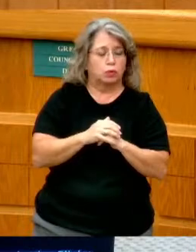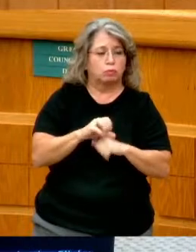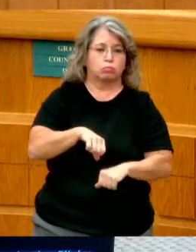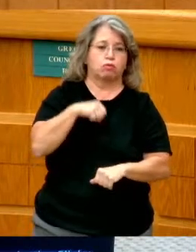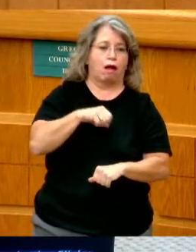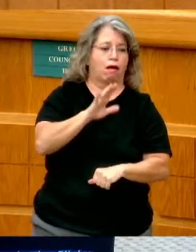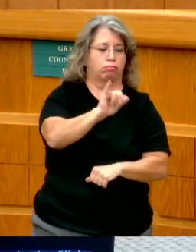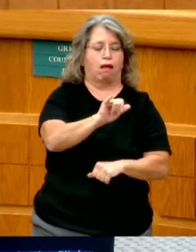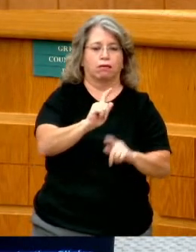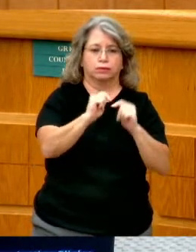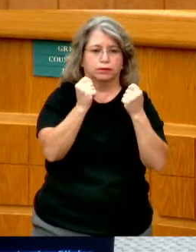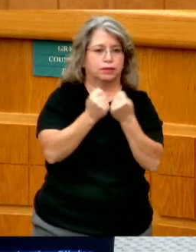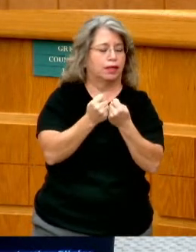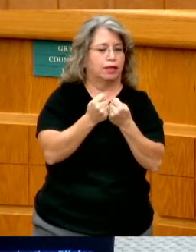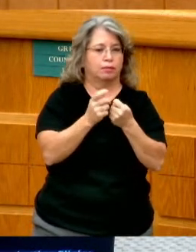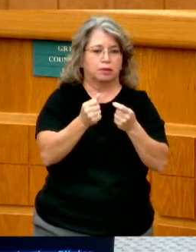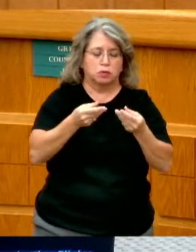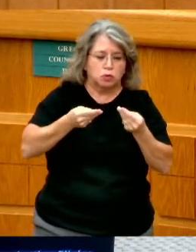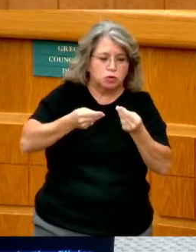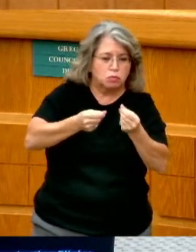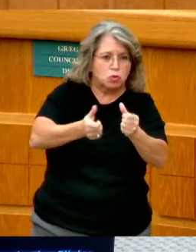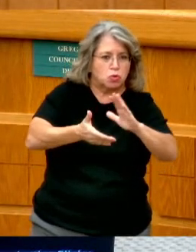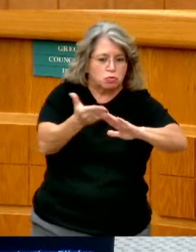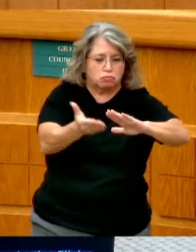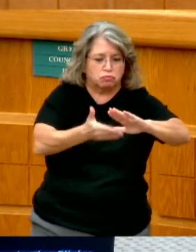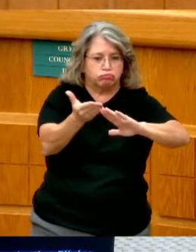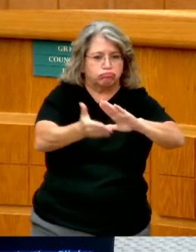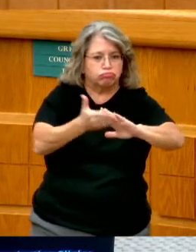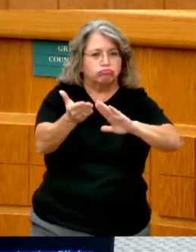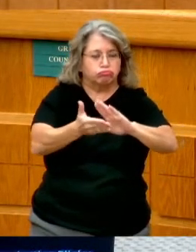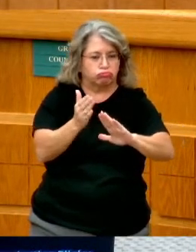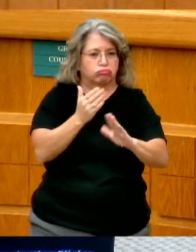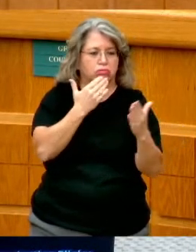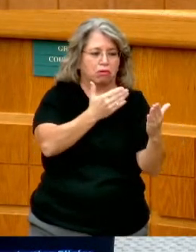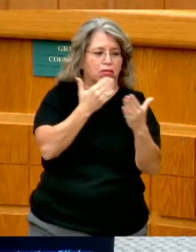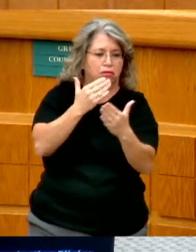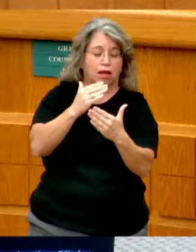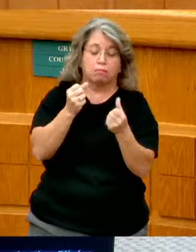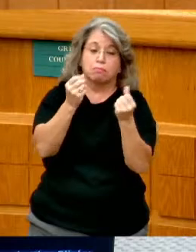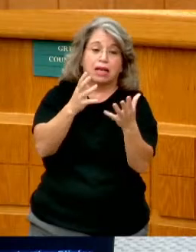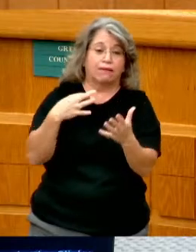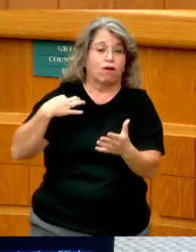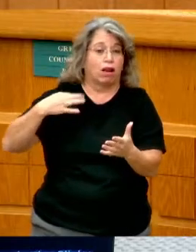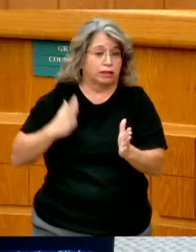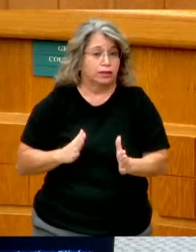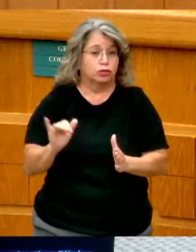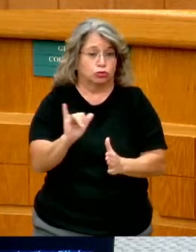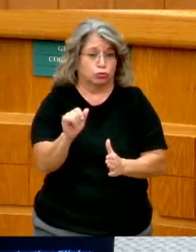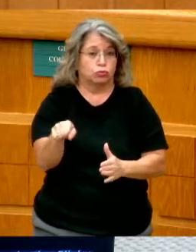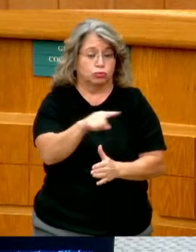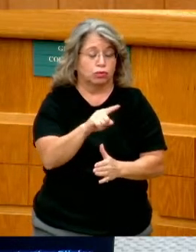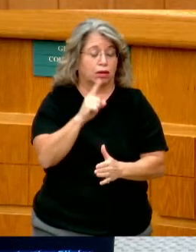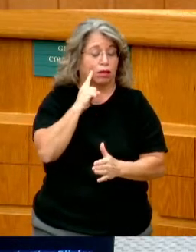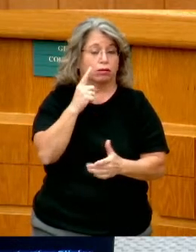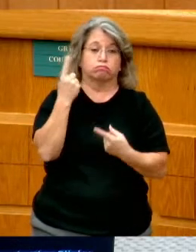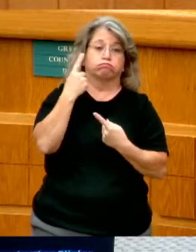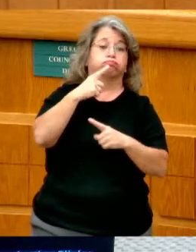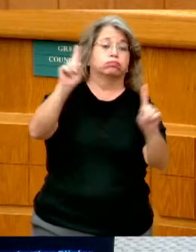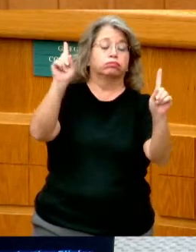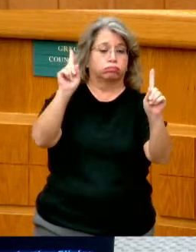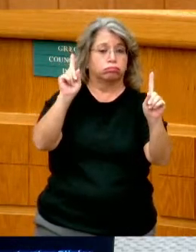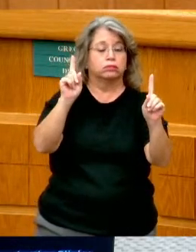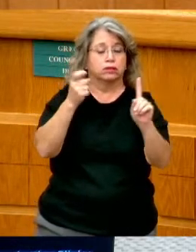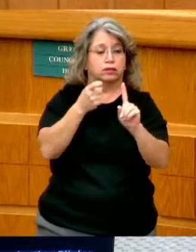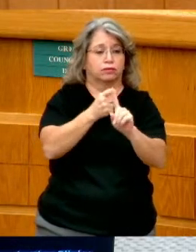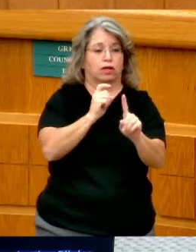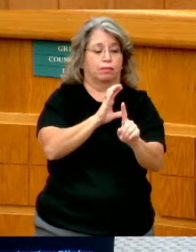all of the volunteers and those that are helping us achieve this. I think it's a bold achievement by our City